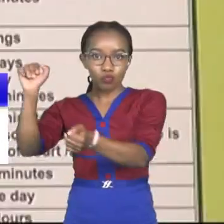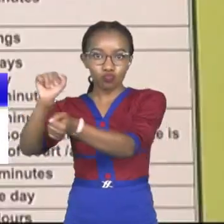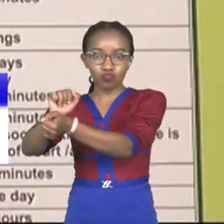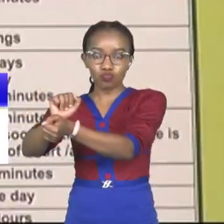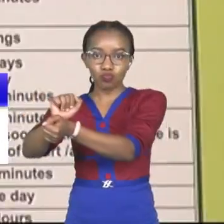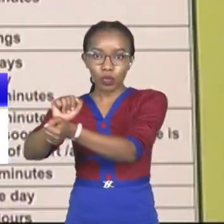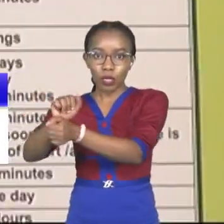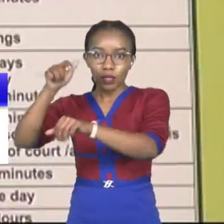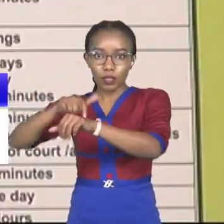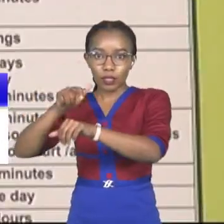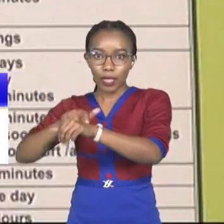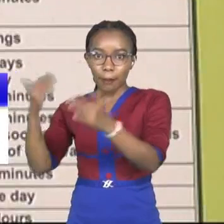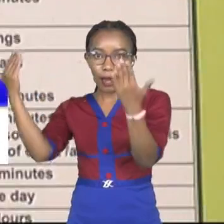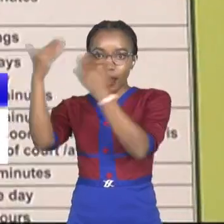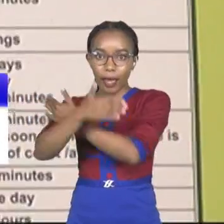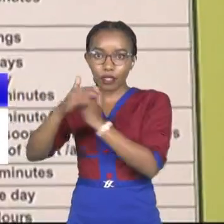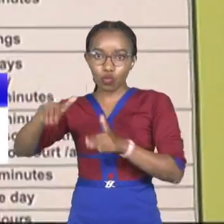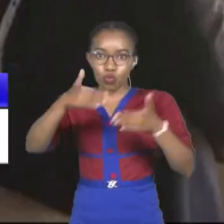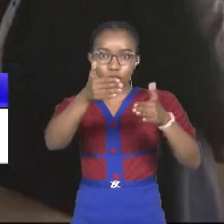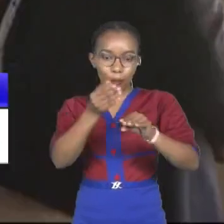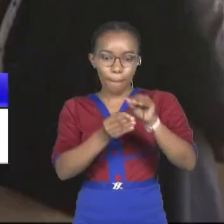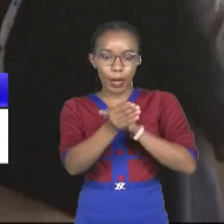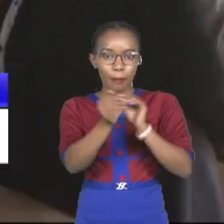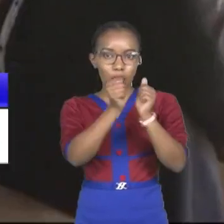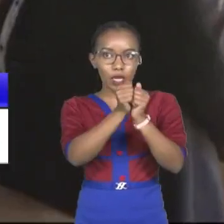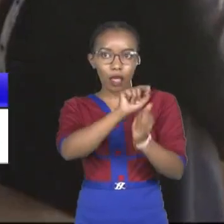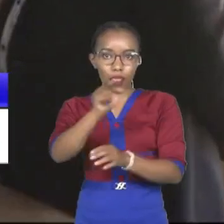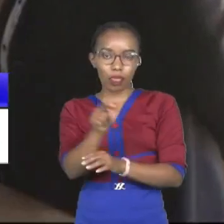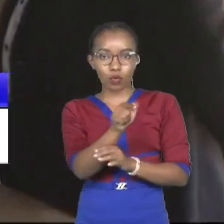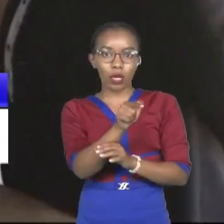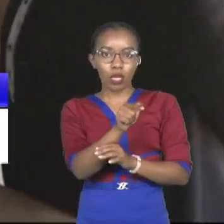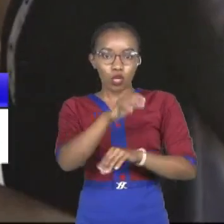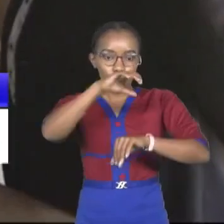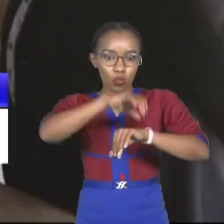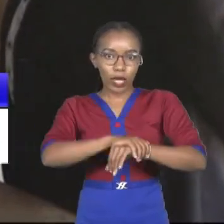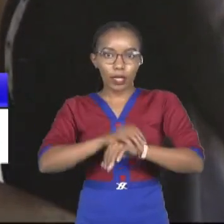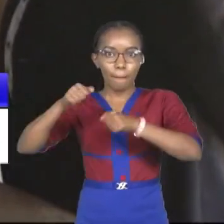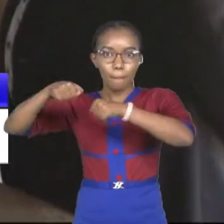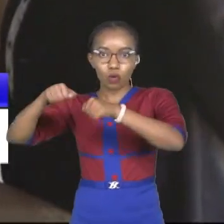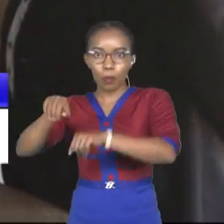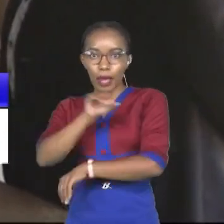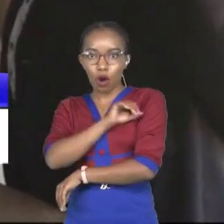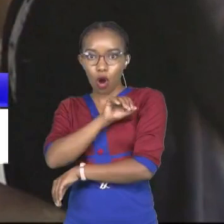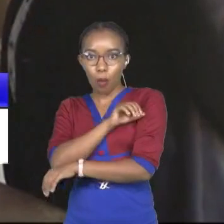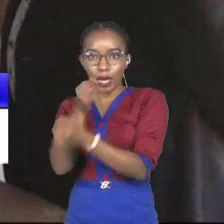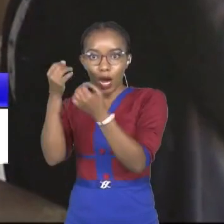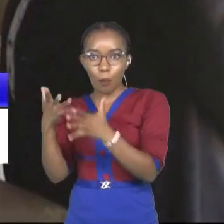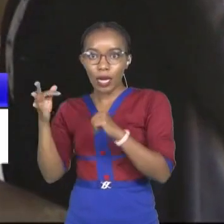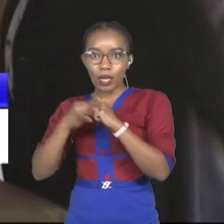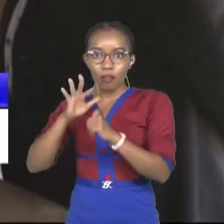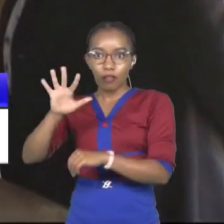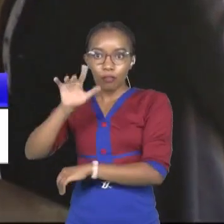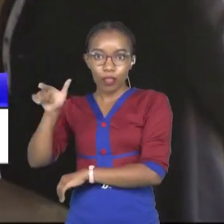confiscated during curfew hours, to give him a bribe of 10,000 shillings to secure the release of the bike valued at 85,000